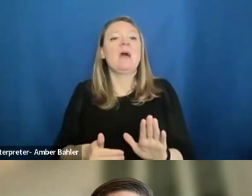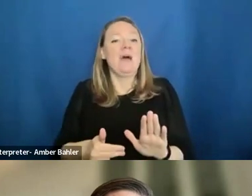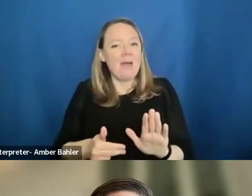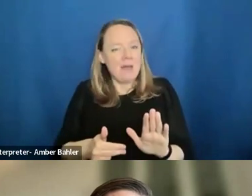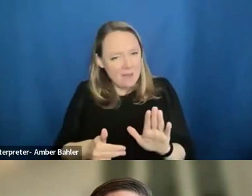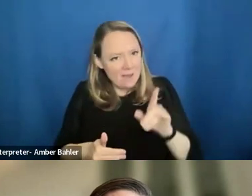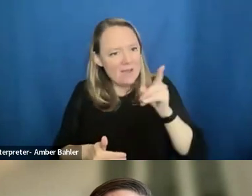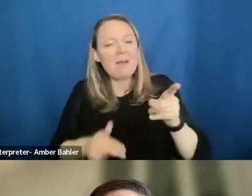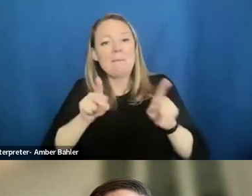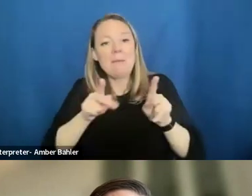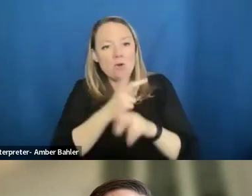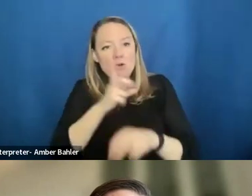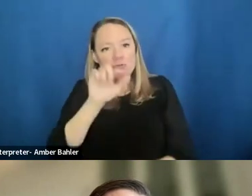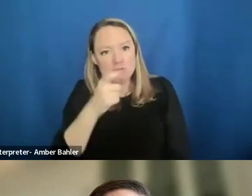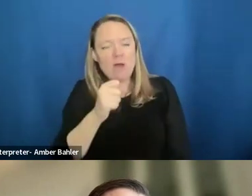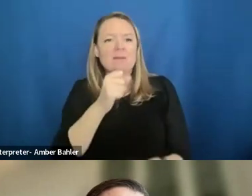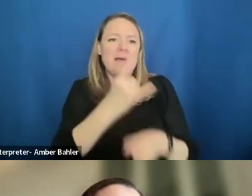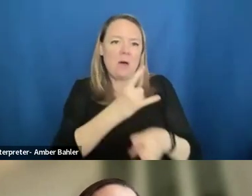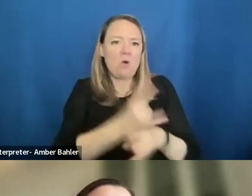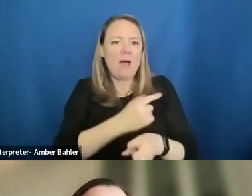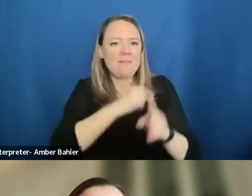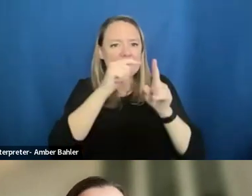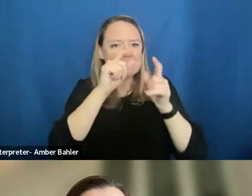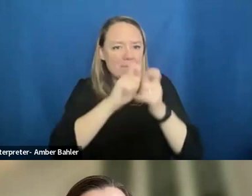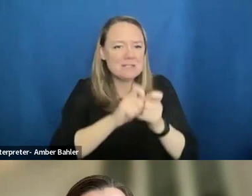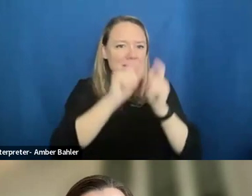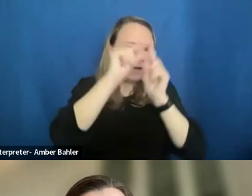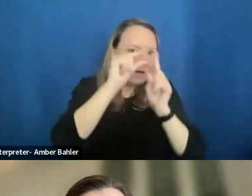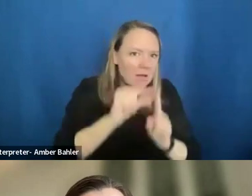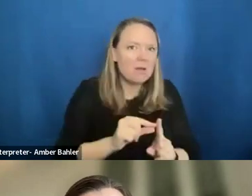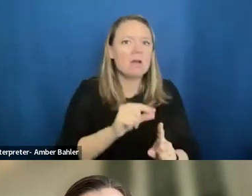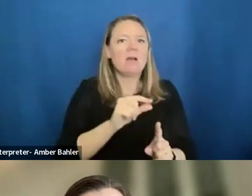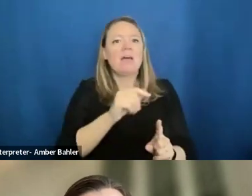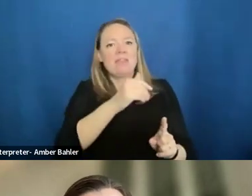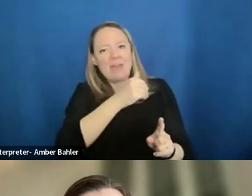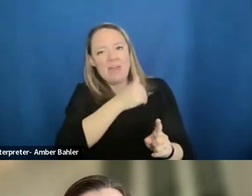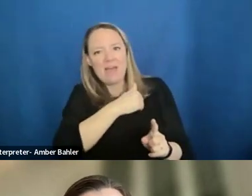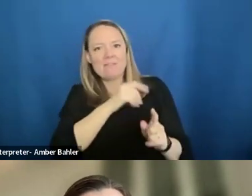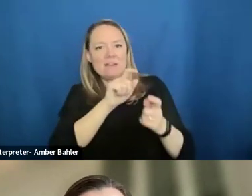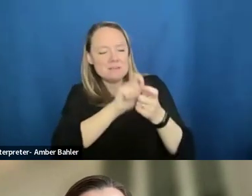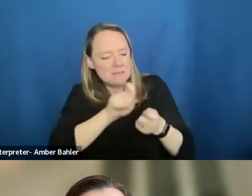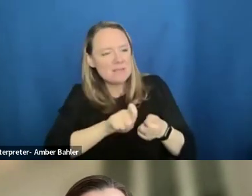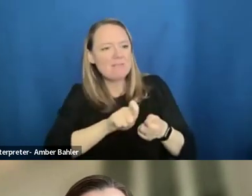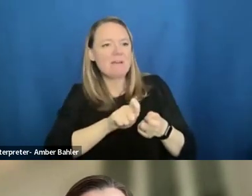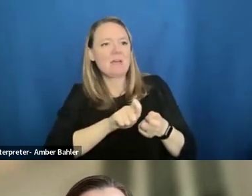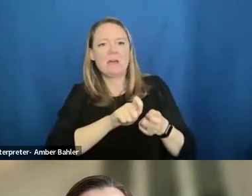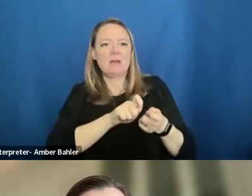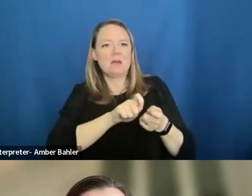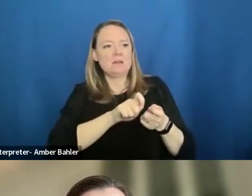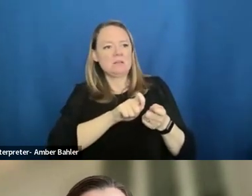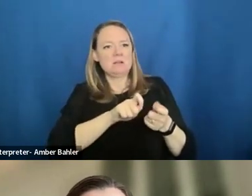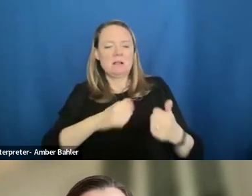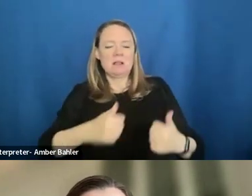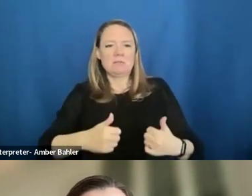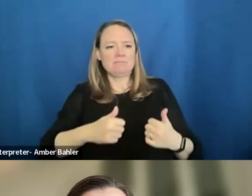with people who use drugs and alcohol. There's like a certain way of being. There's maybe some more rough around the edges that you may see possibly as a group more than in the